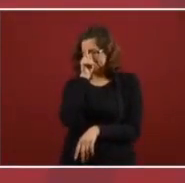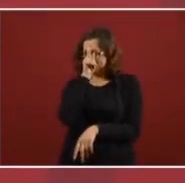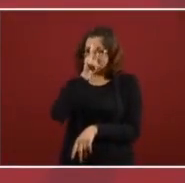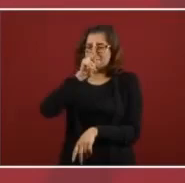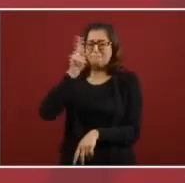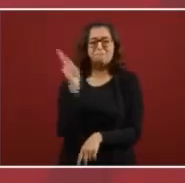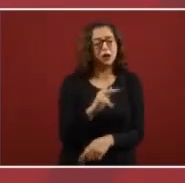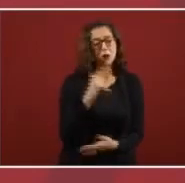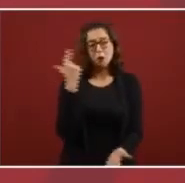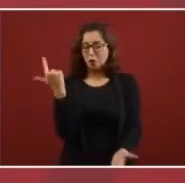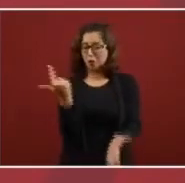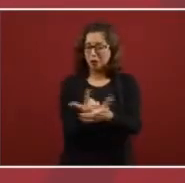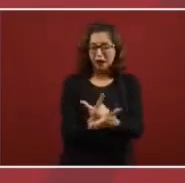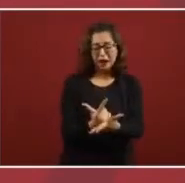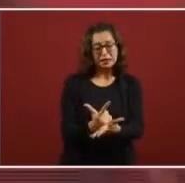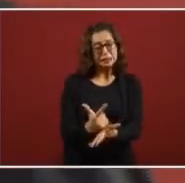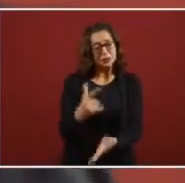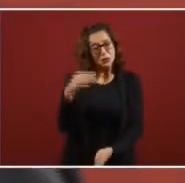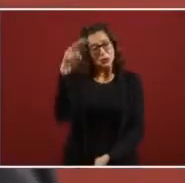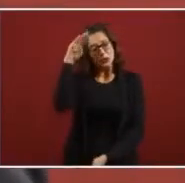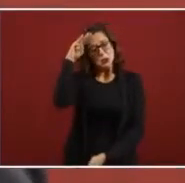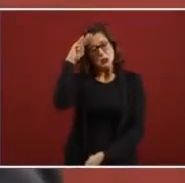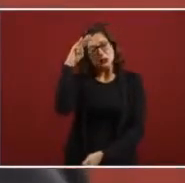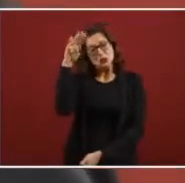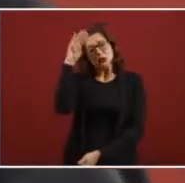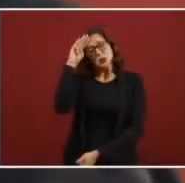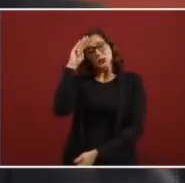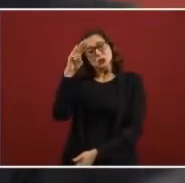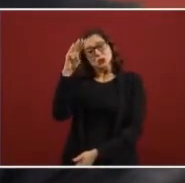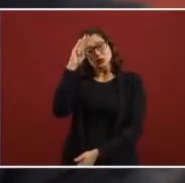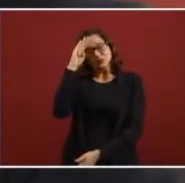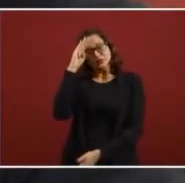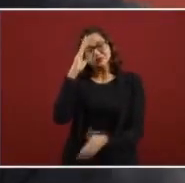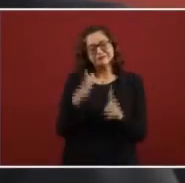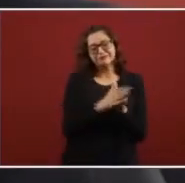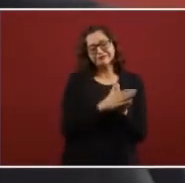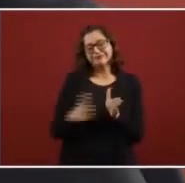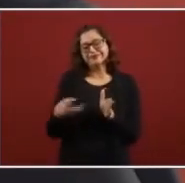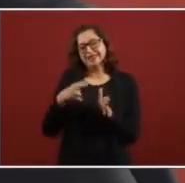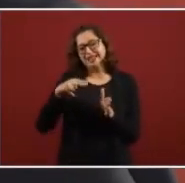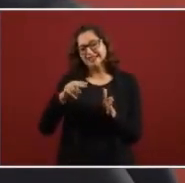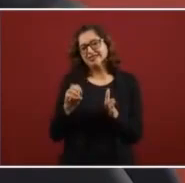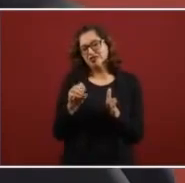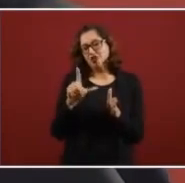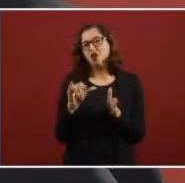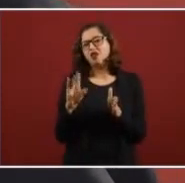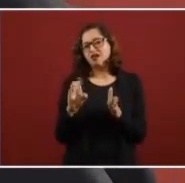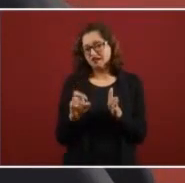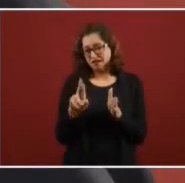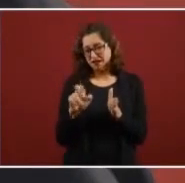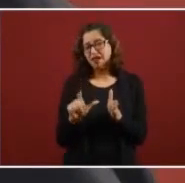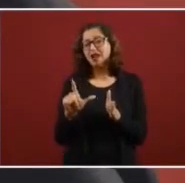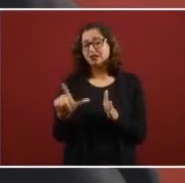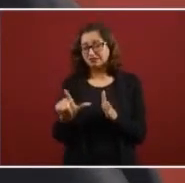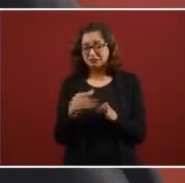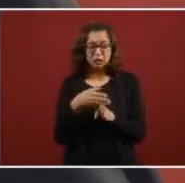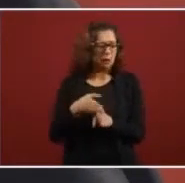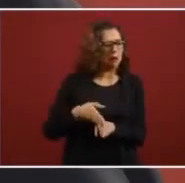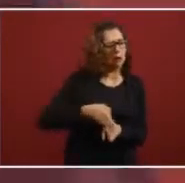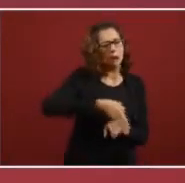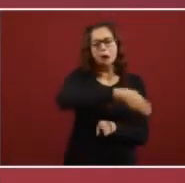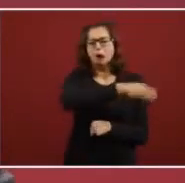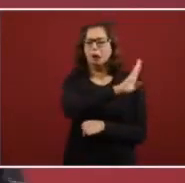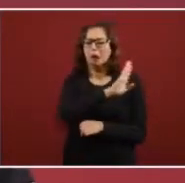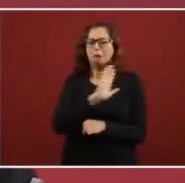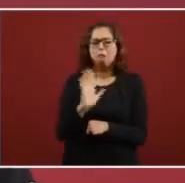desató with the looting that took off en el periodo during the neoliberal period.